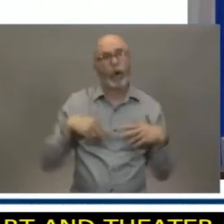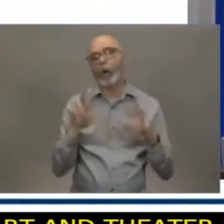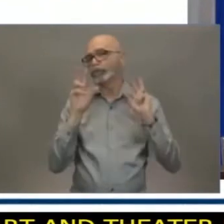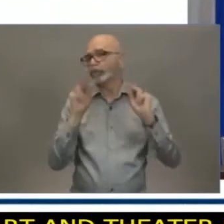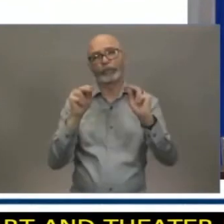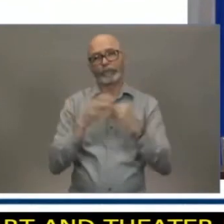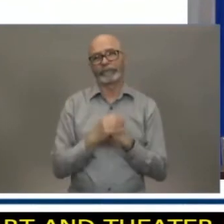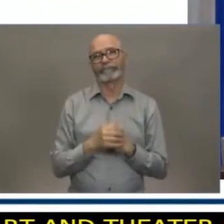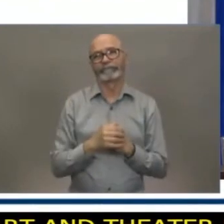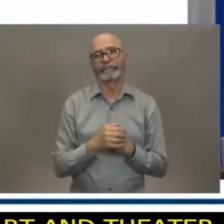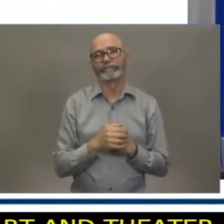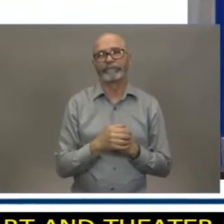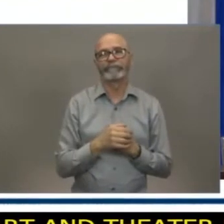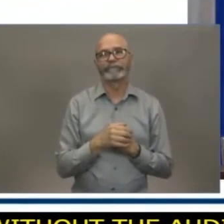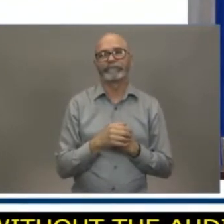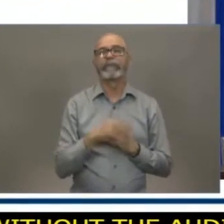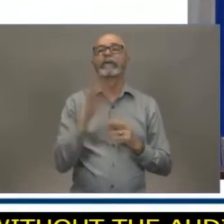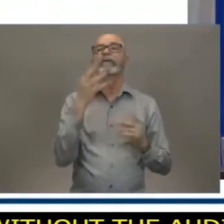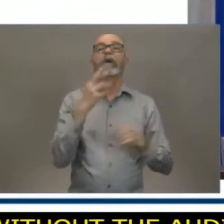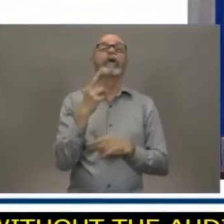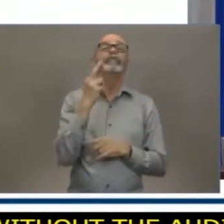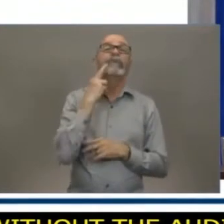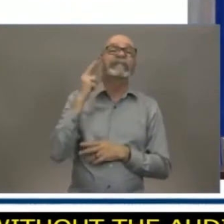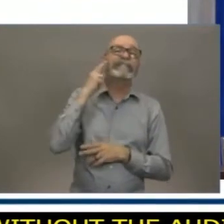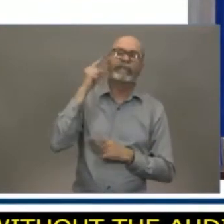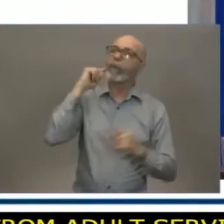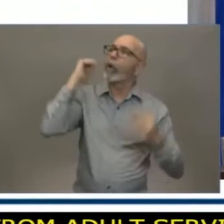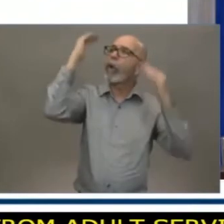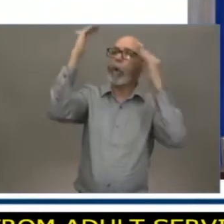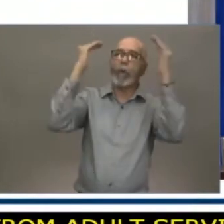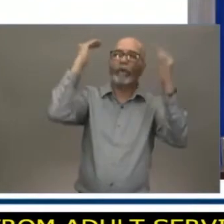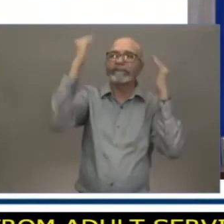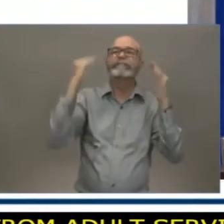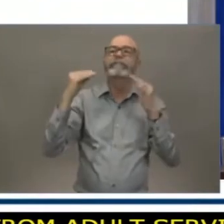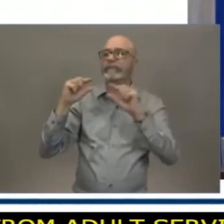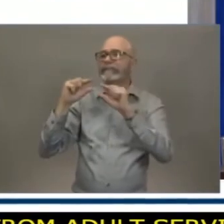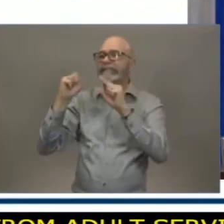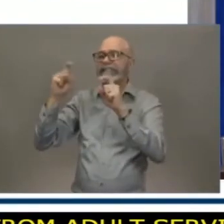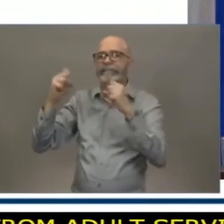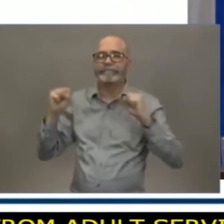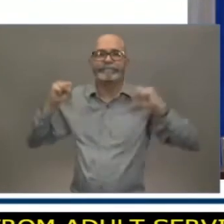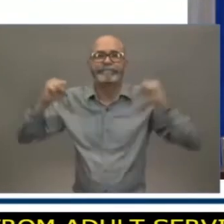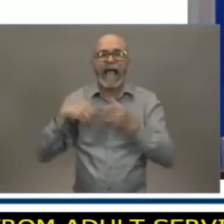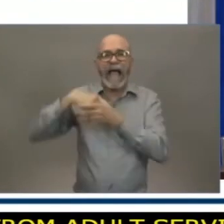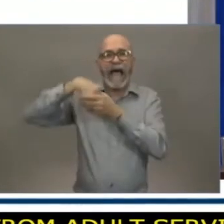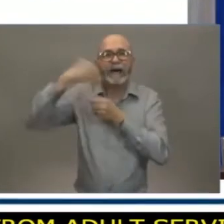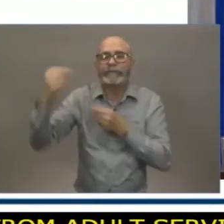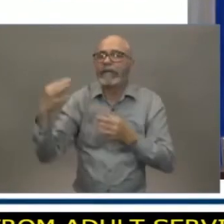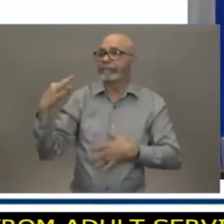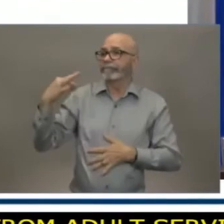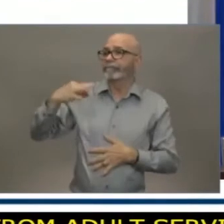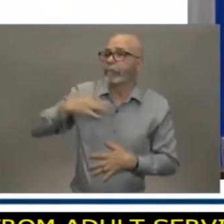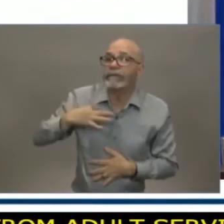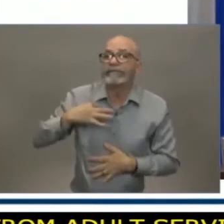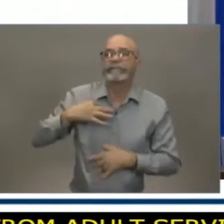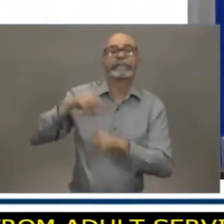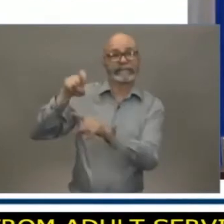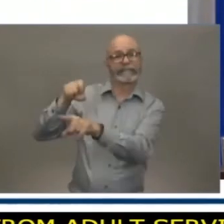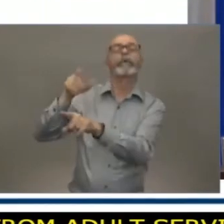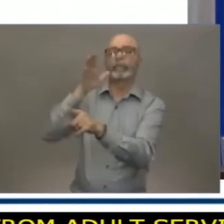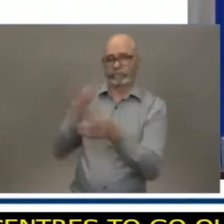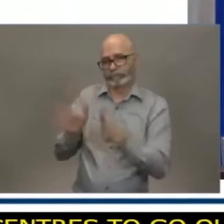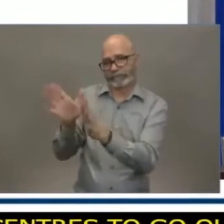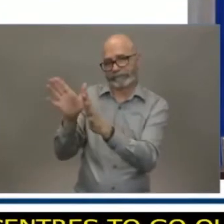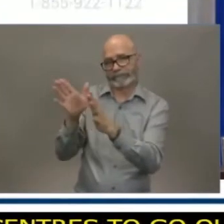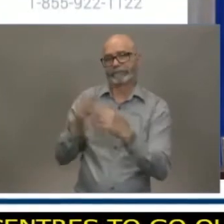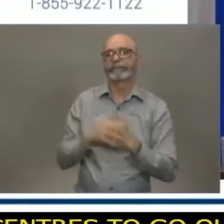centers to go out into the community and start volunteering and working again. We are lifting only these restrictions because it's